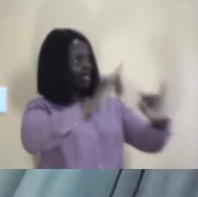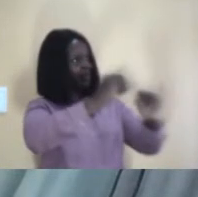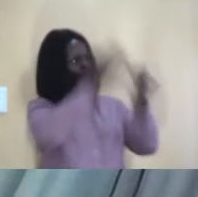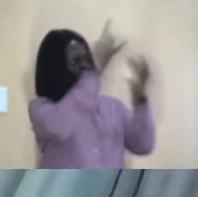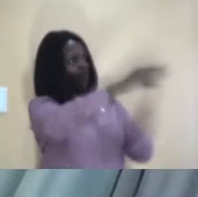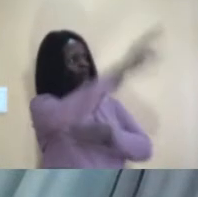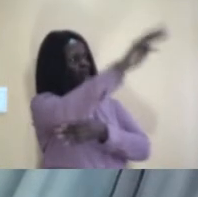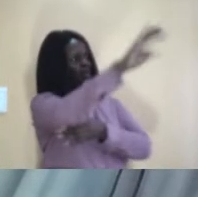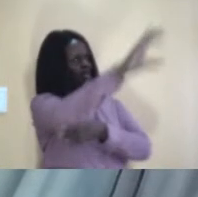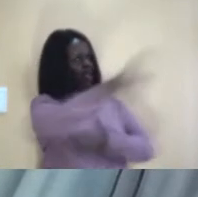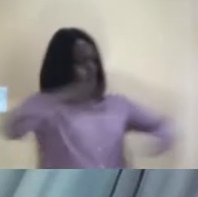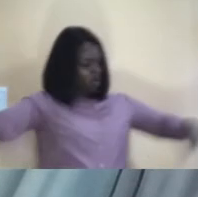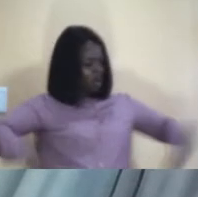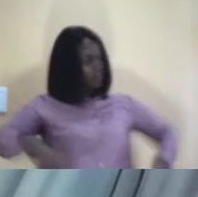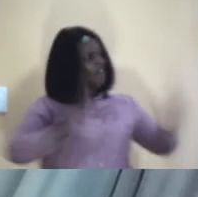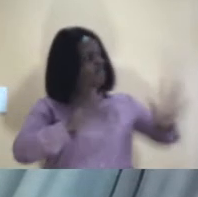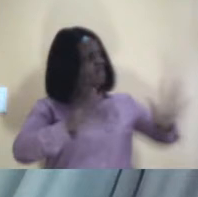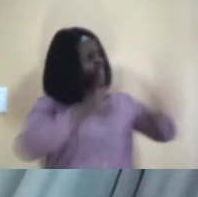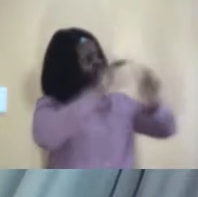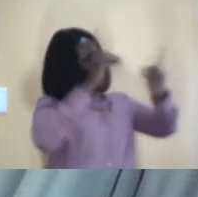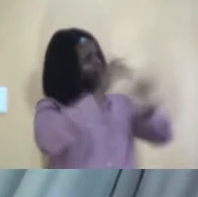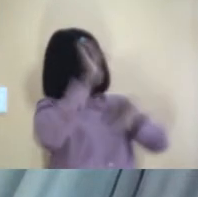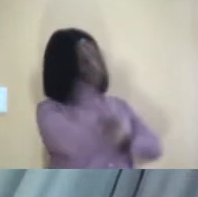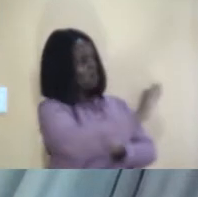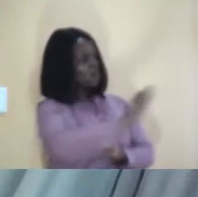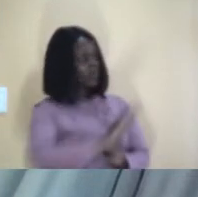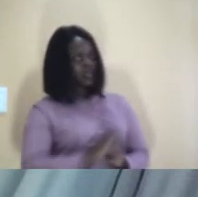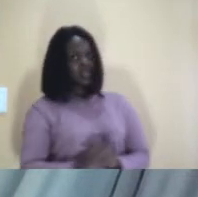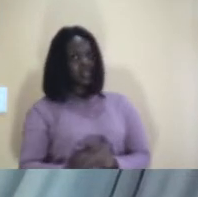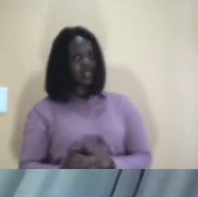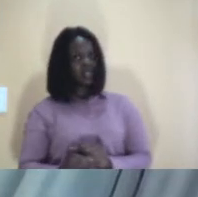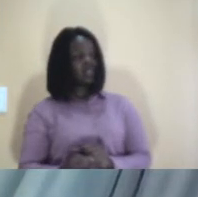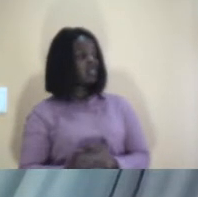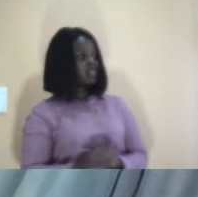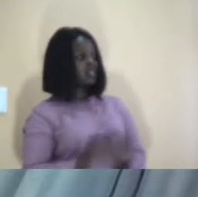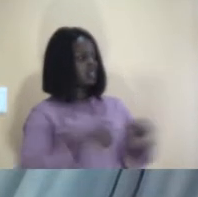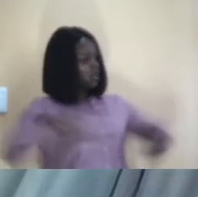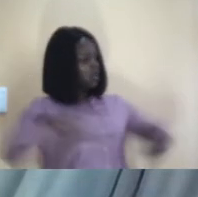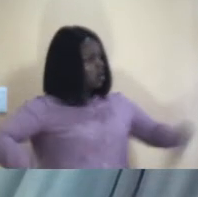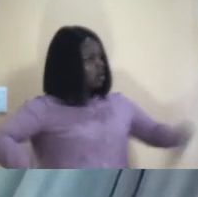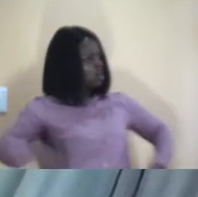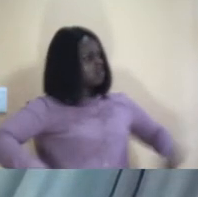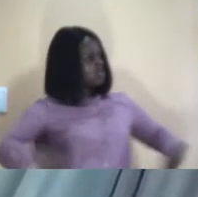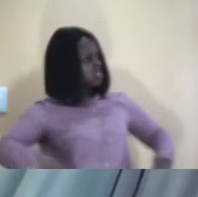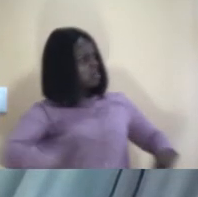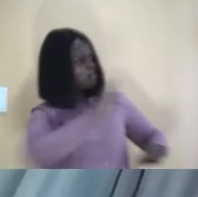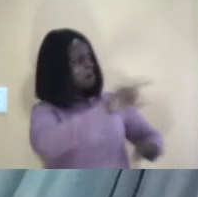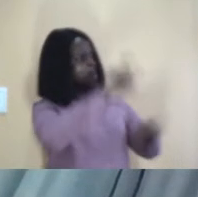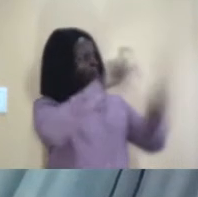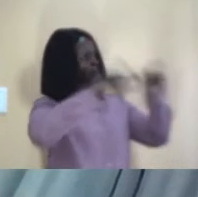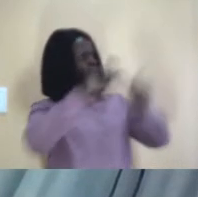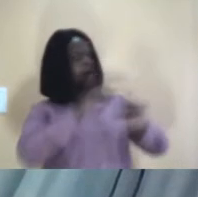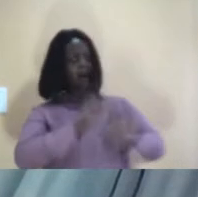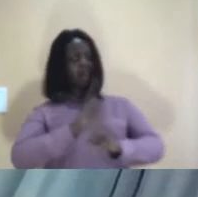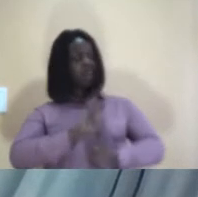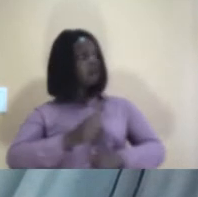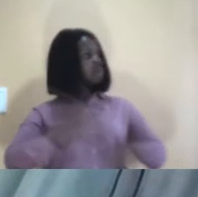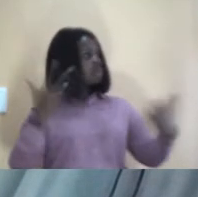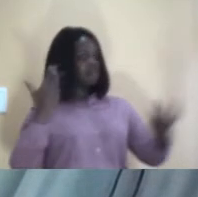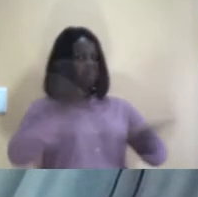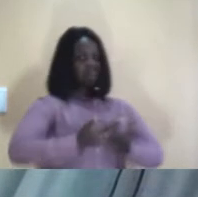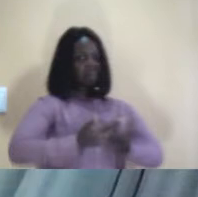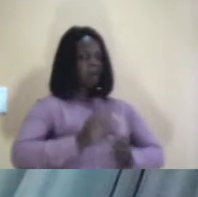the corruption that happened in your department and which no one has been held accountable till today for